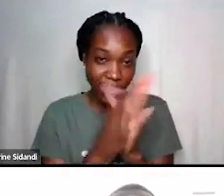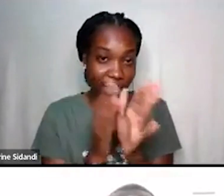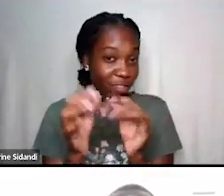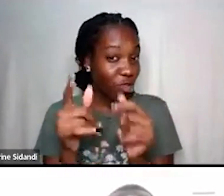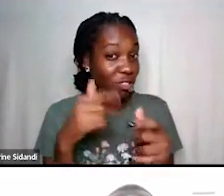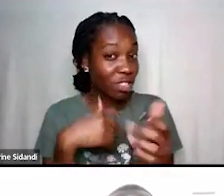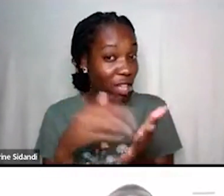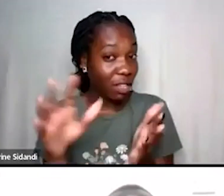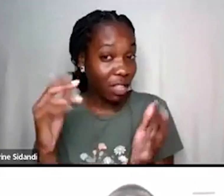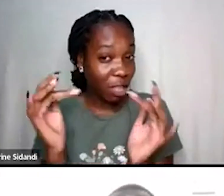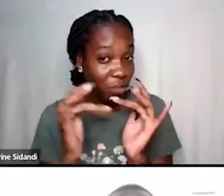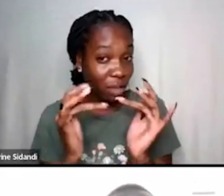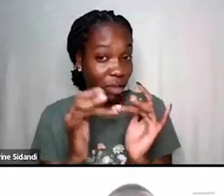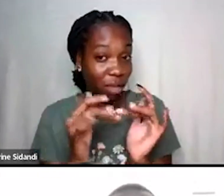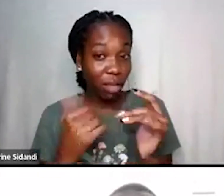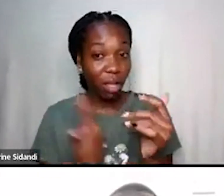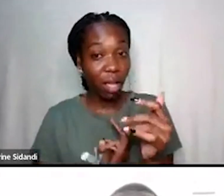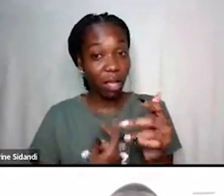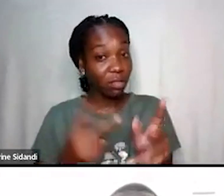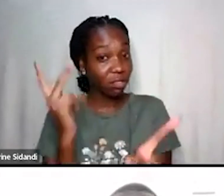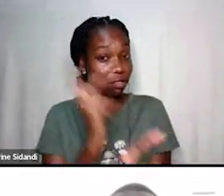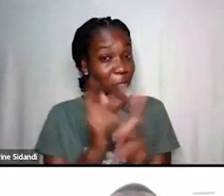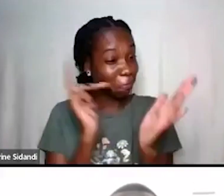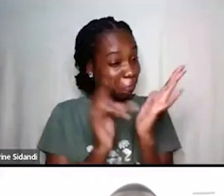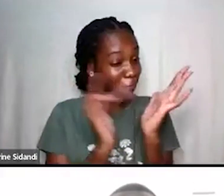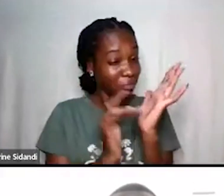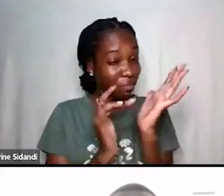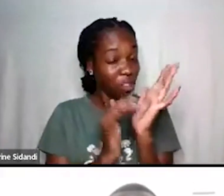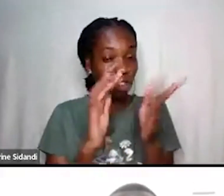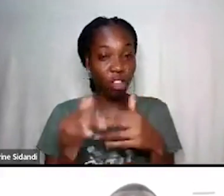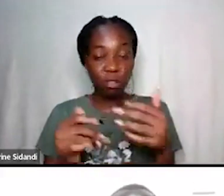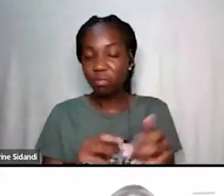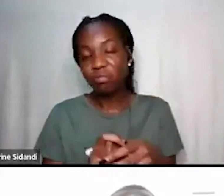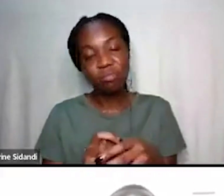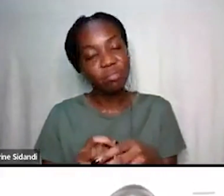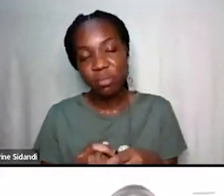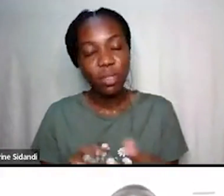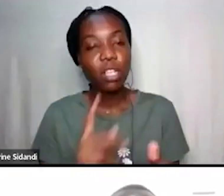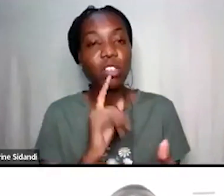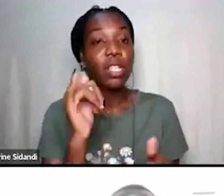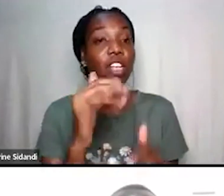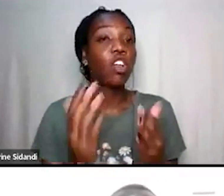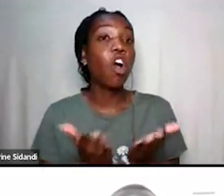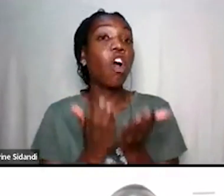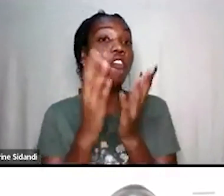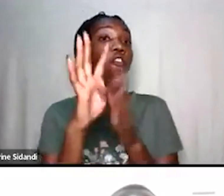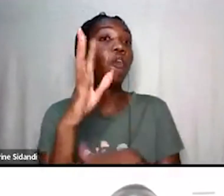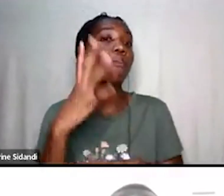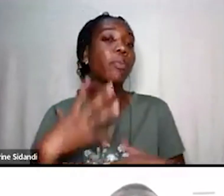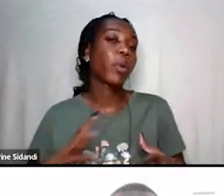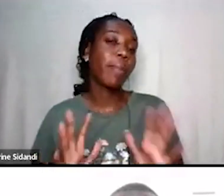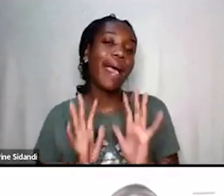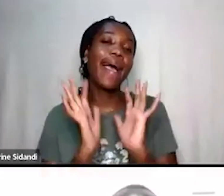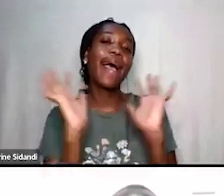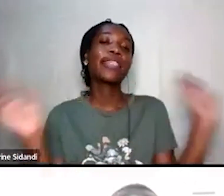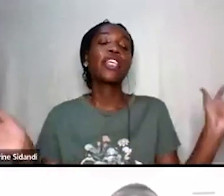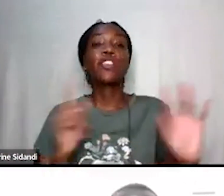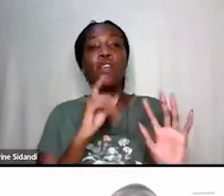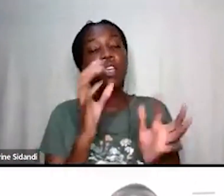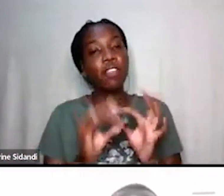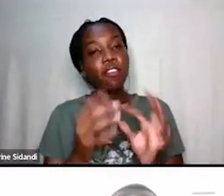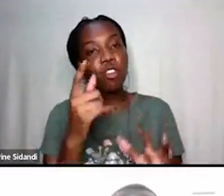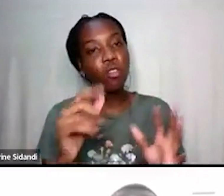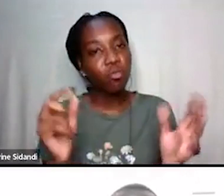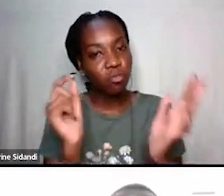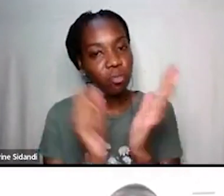emails, we cannot keep tab of everyone. Please note this is offer for only 4 people. So if you put your email here and